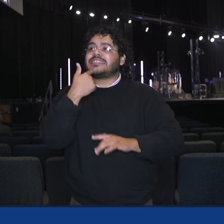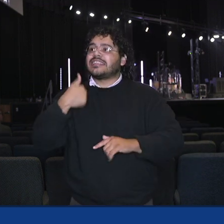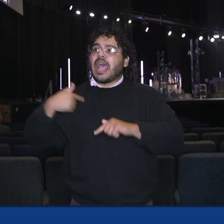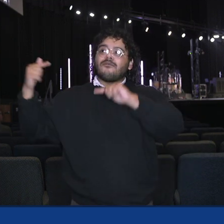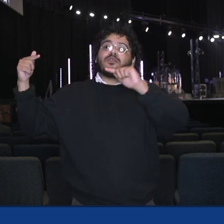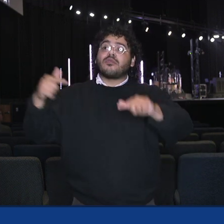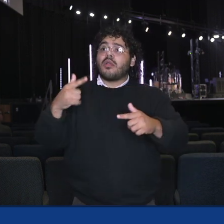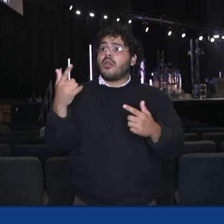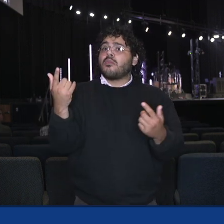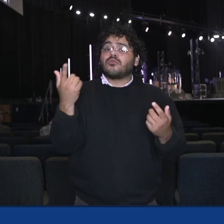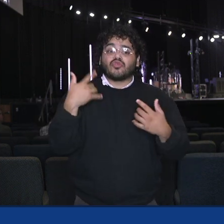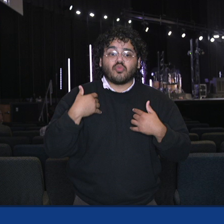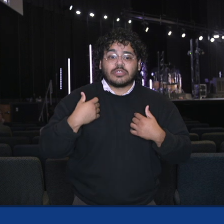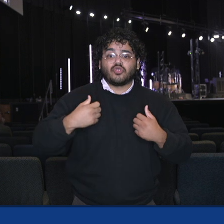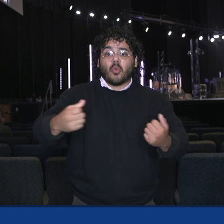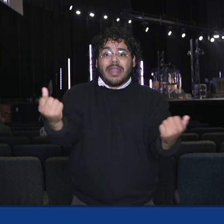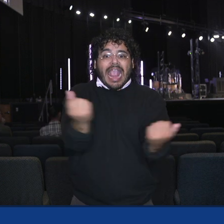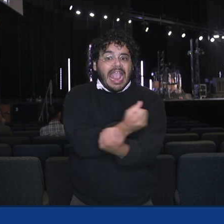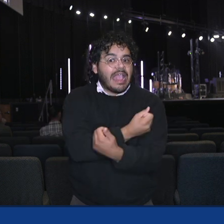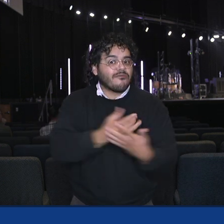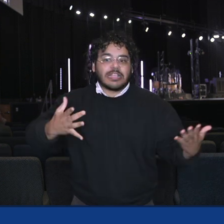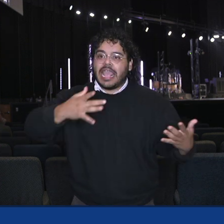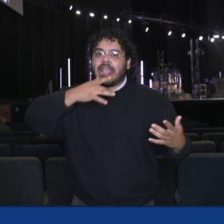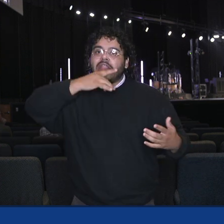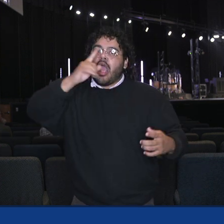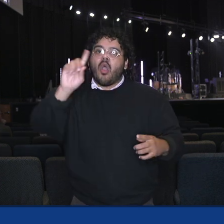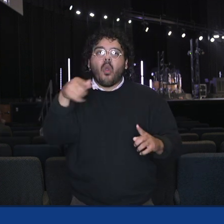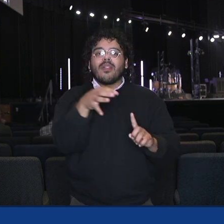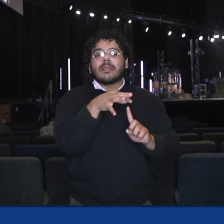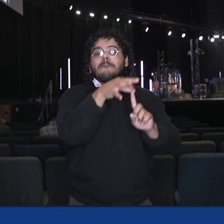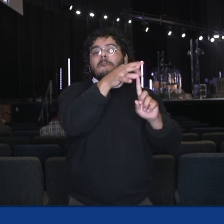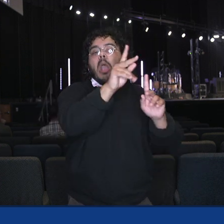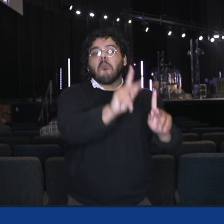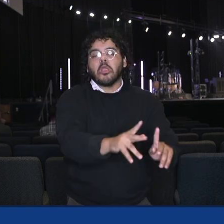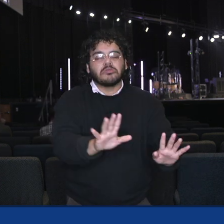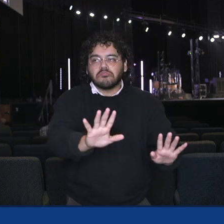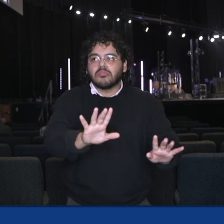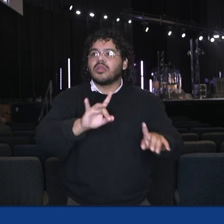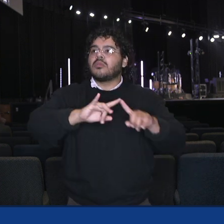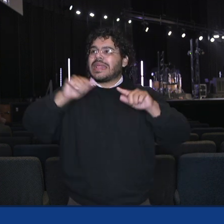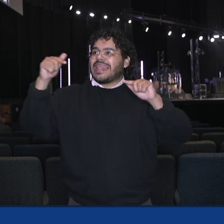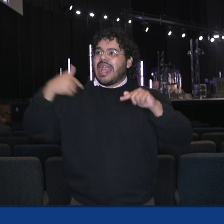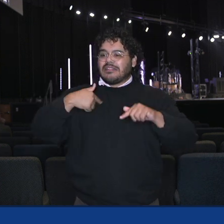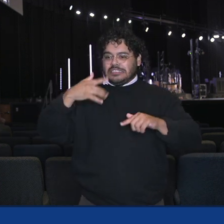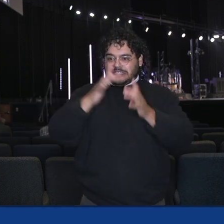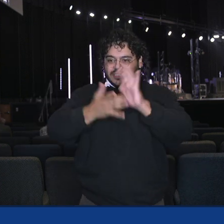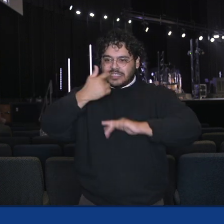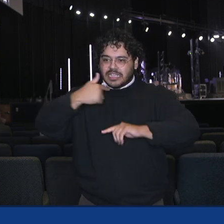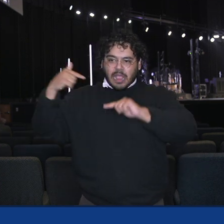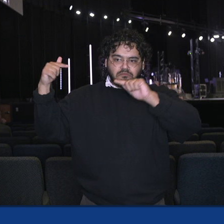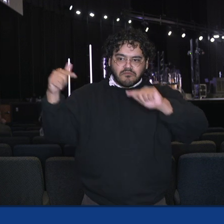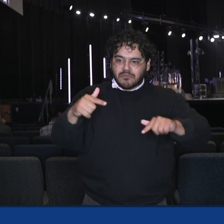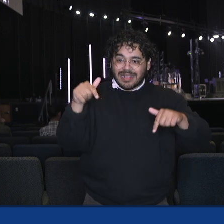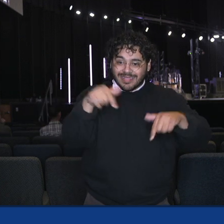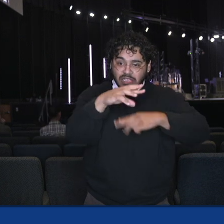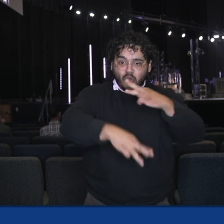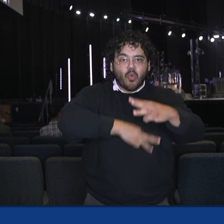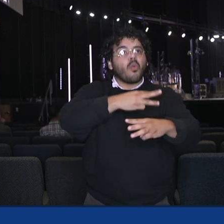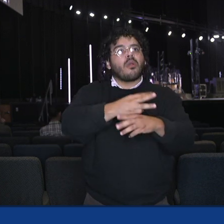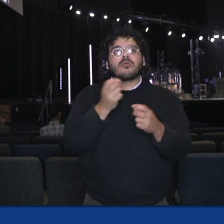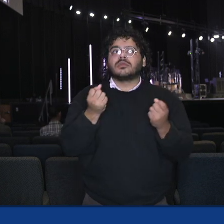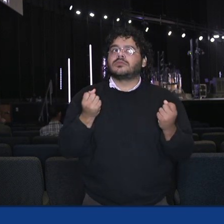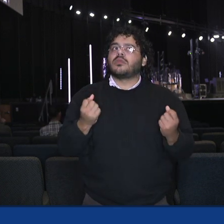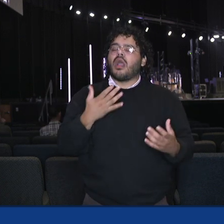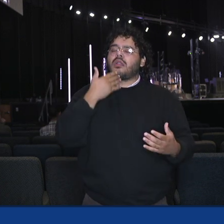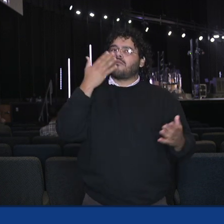not just the one thing. I have come to take this world in which there is trouble and a lot of bad news,"